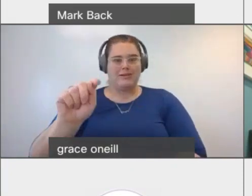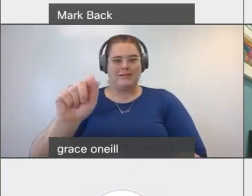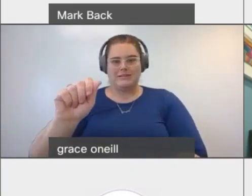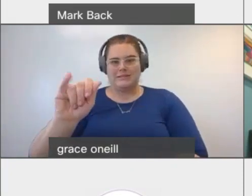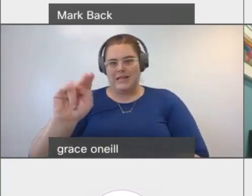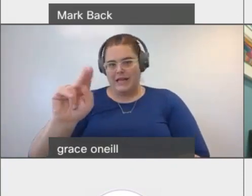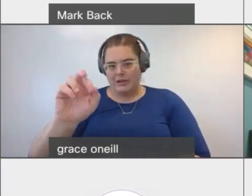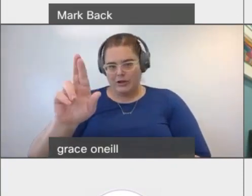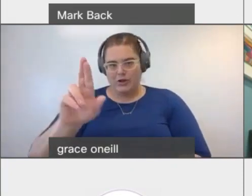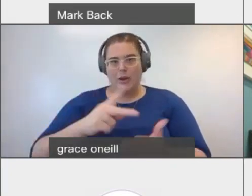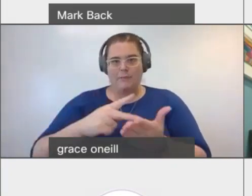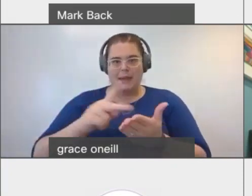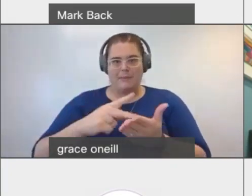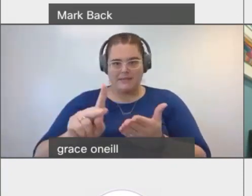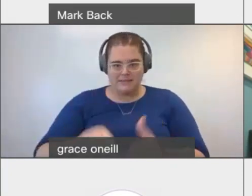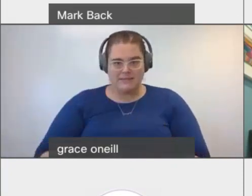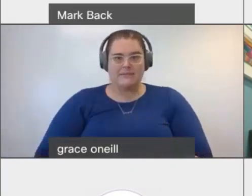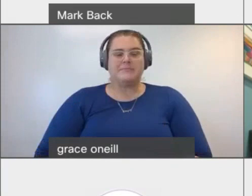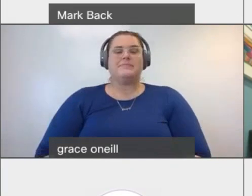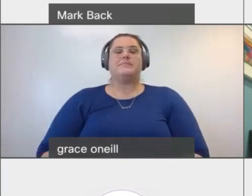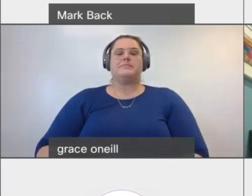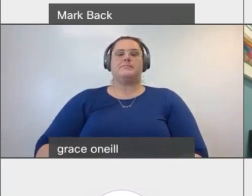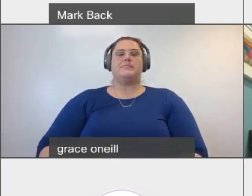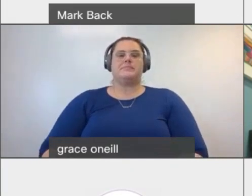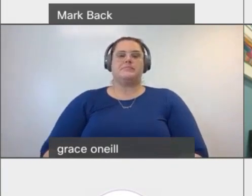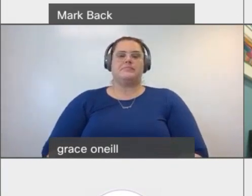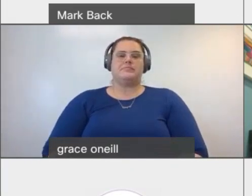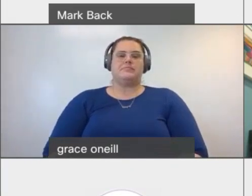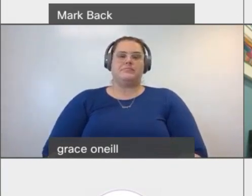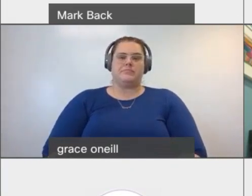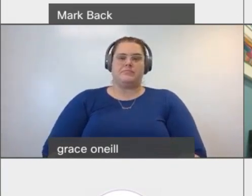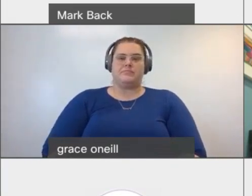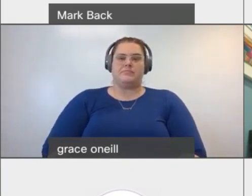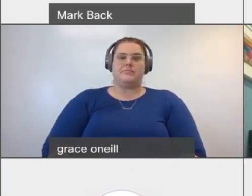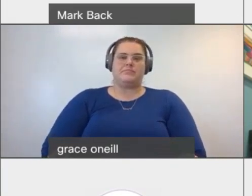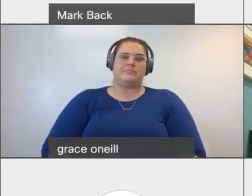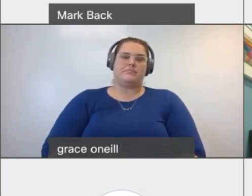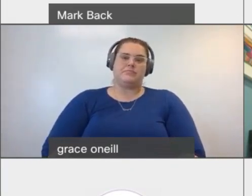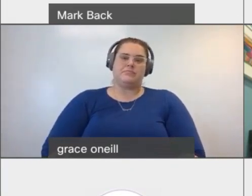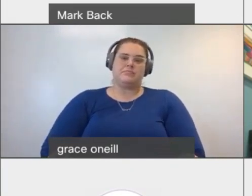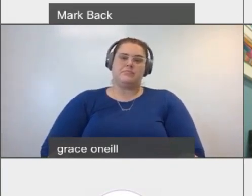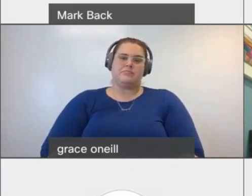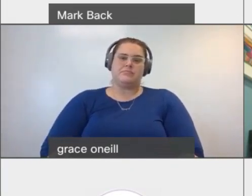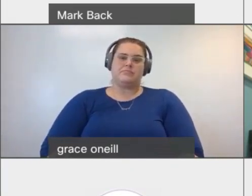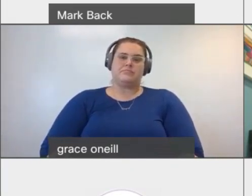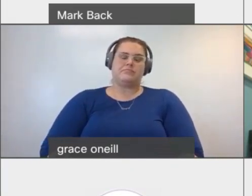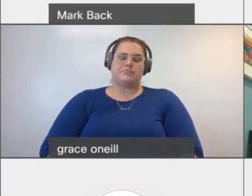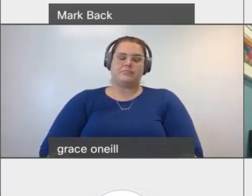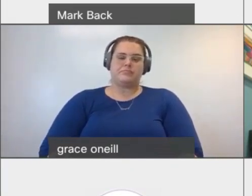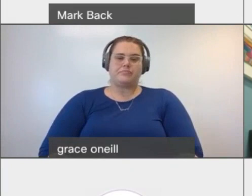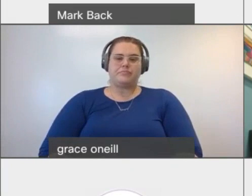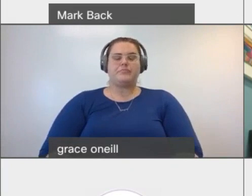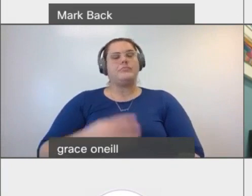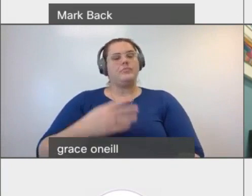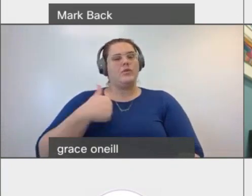So that, as we had said before, retroactive to January 1, providers can submit